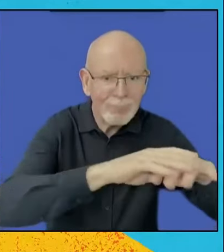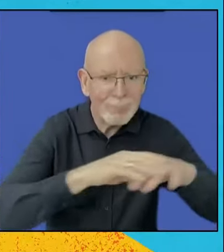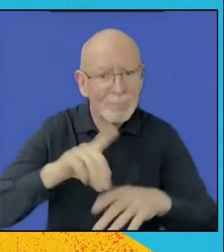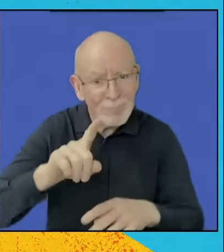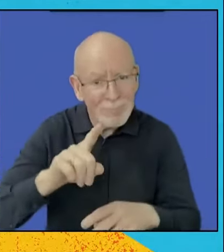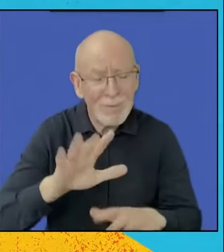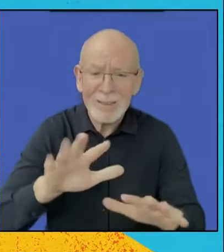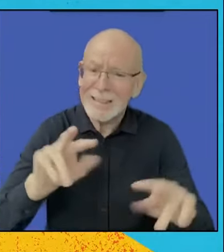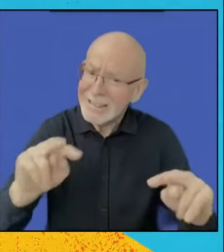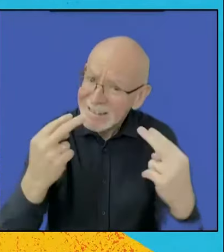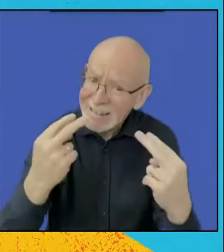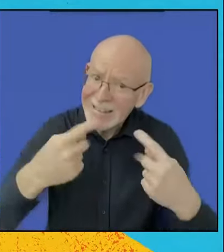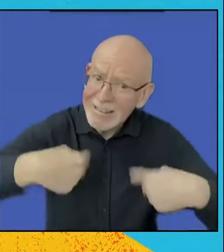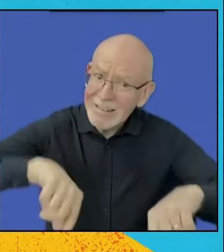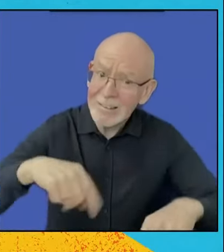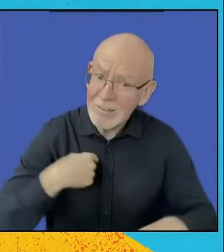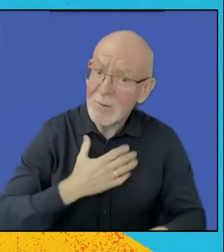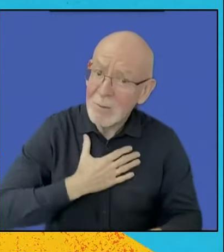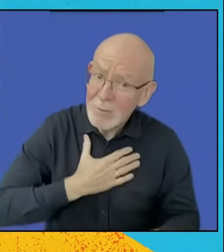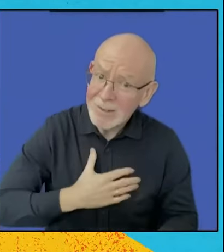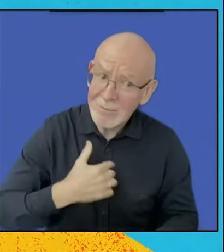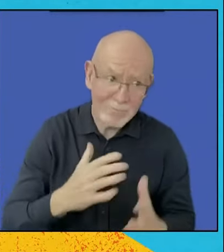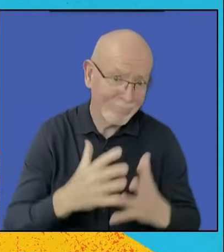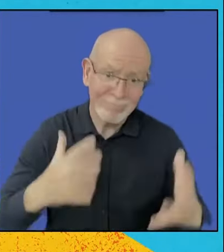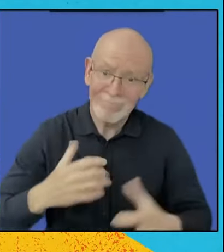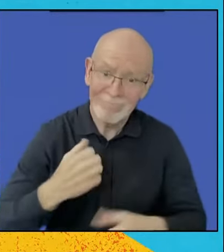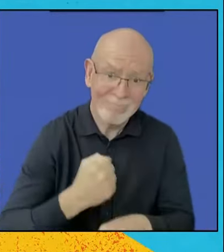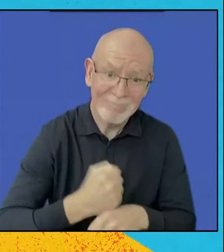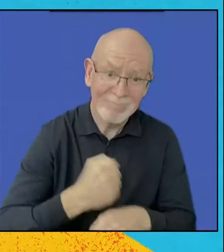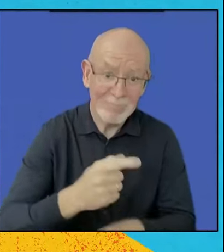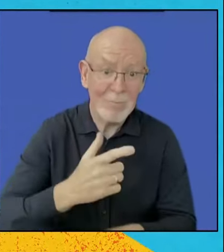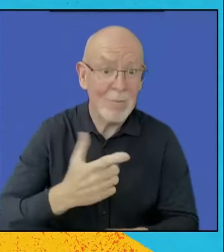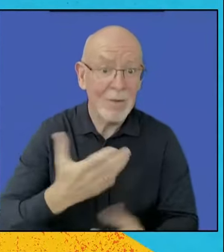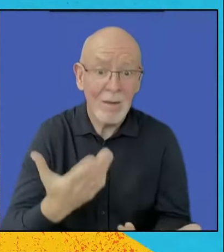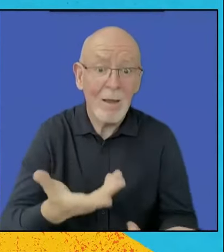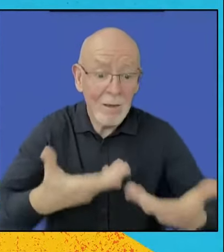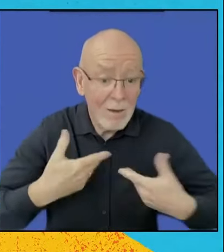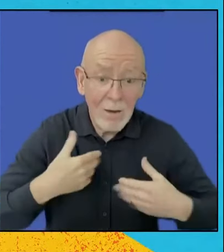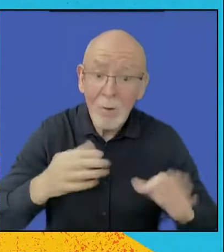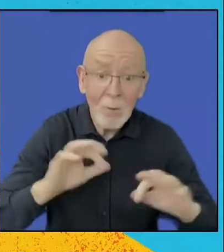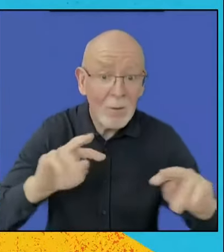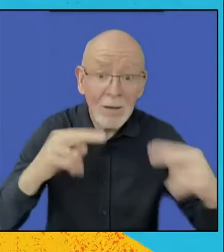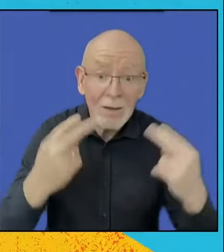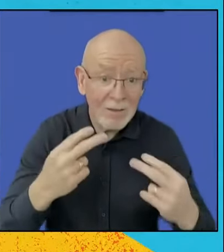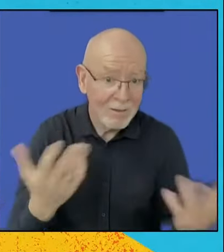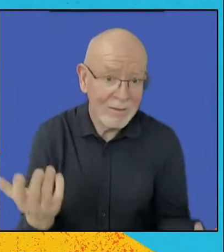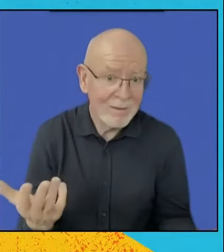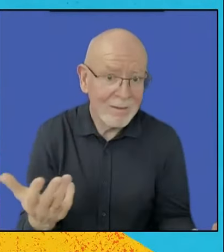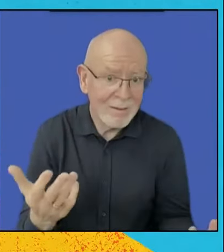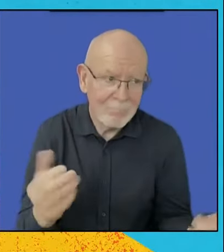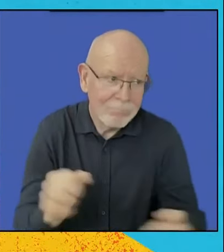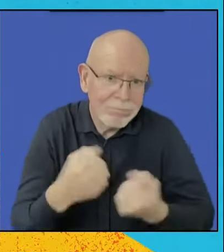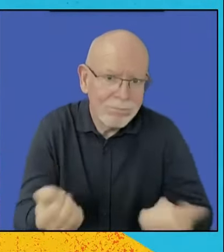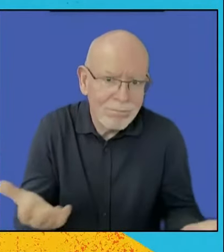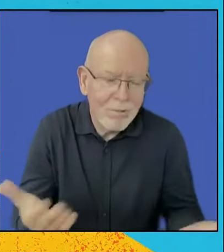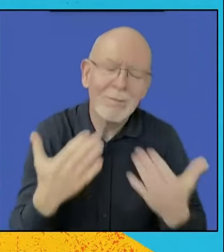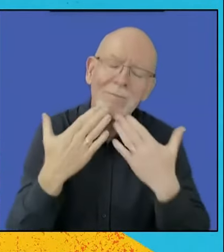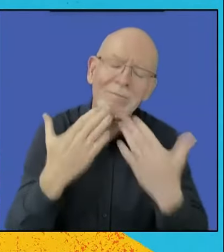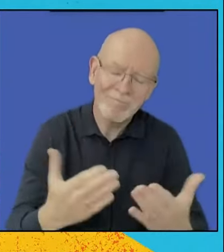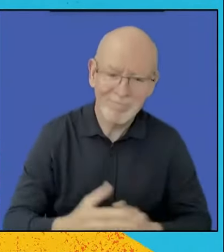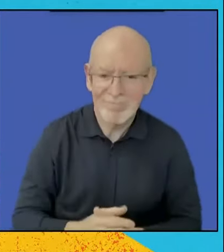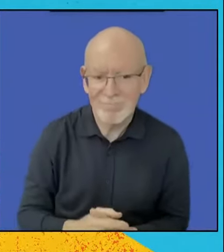And on that powerful note is how we conclude this interactive session. Let's give it up for the six panelists, including Achim Steiner, who was with us earlier. Fantastic interventions.